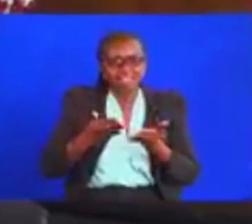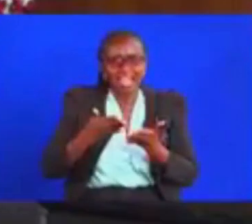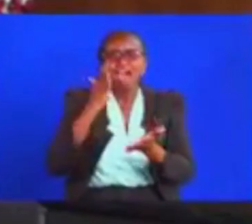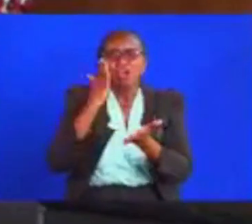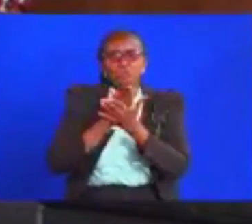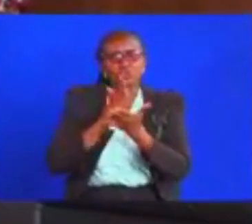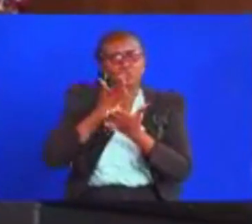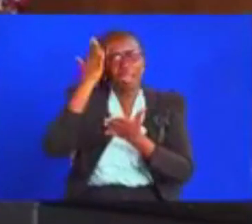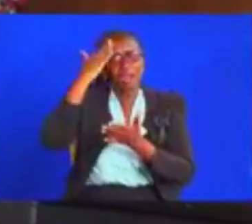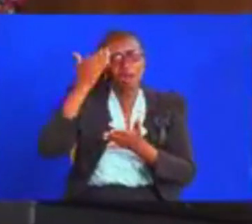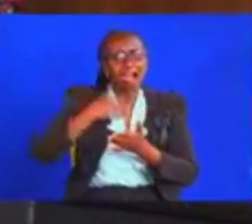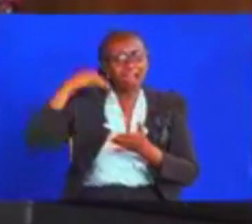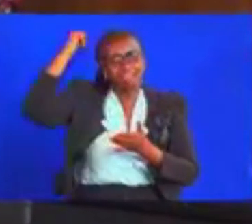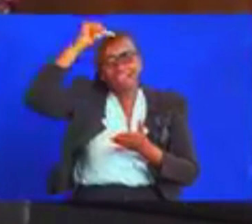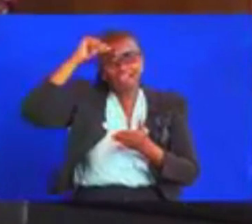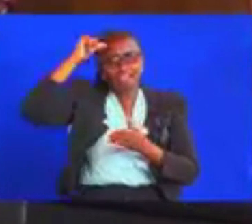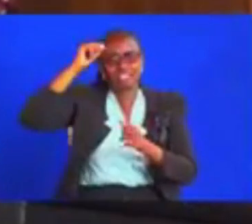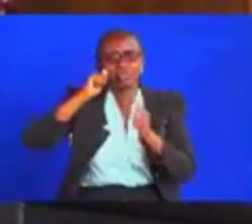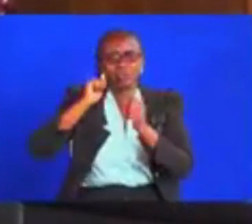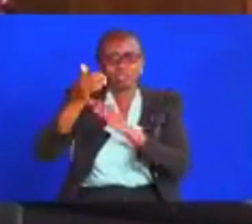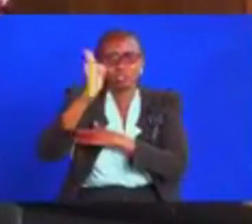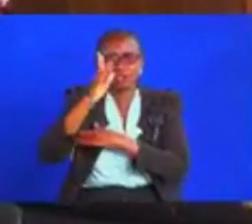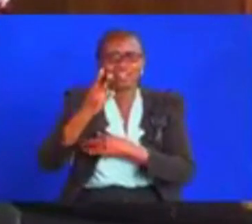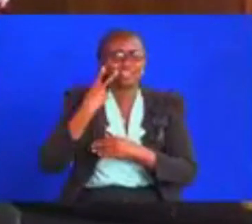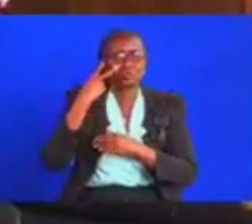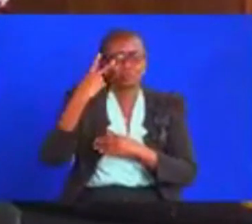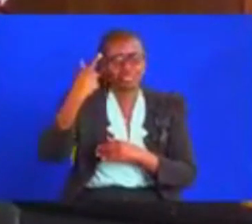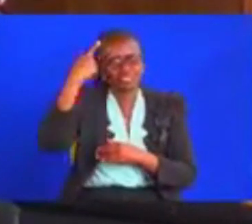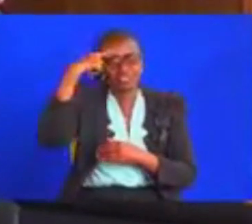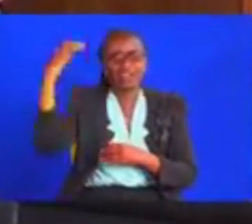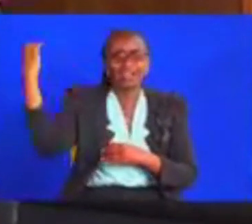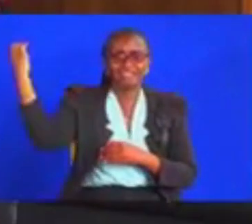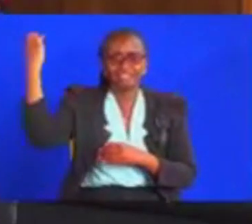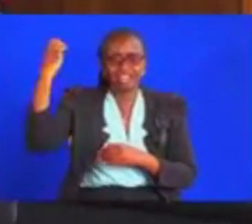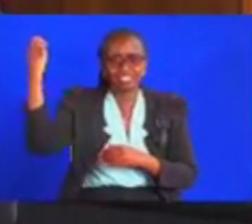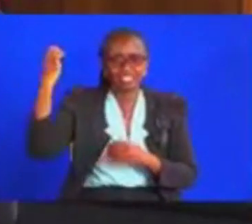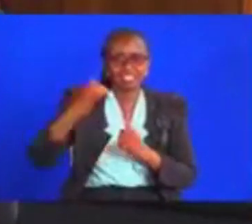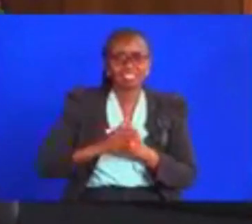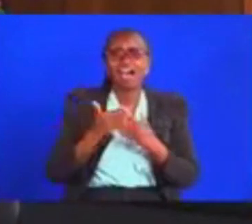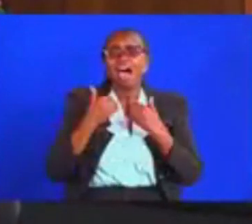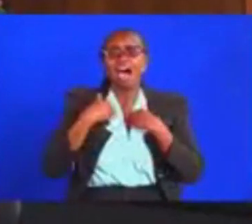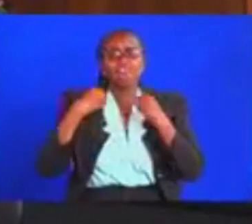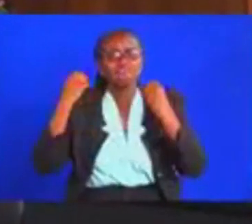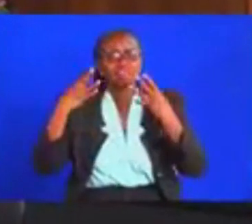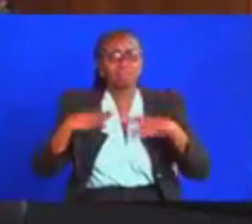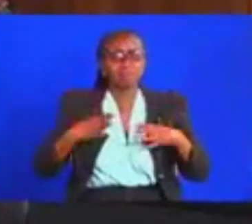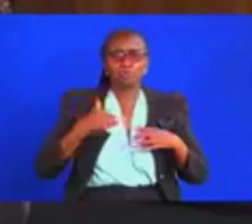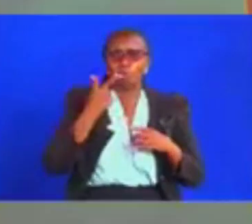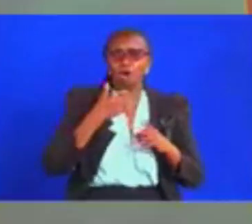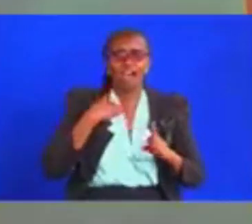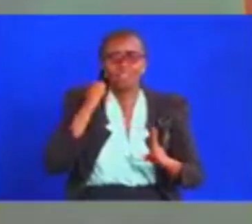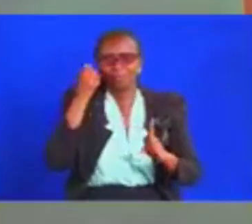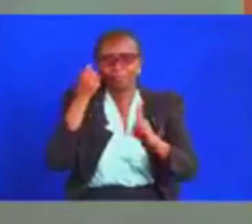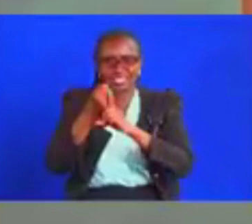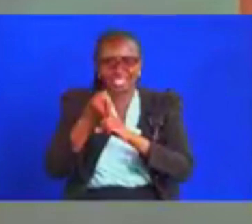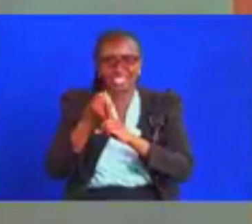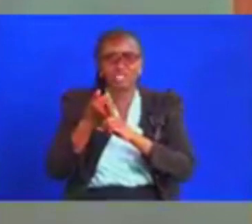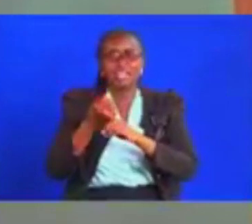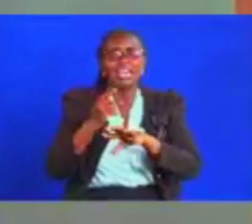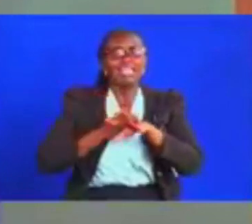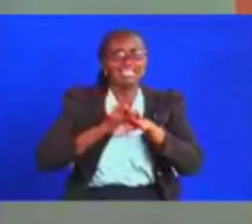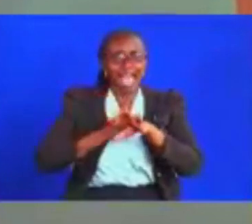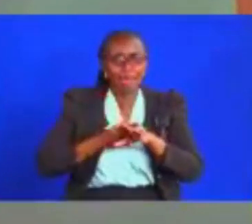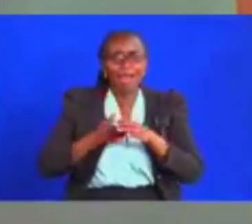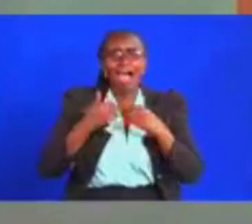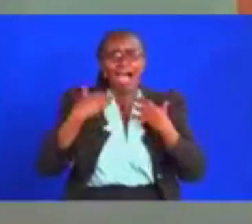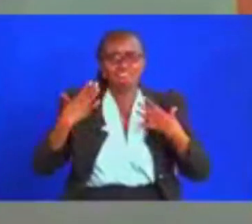anointing that God is looking for evangelists. I know that there are many other impartations, but I just sense as I'm speaking now that